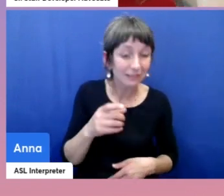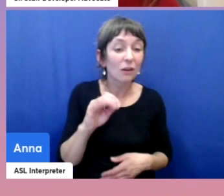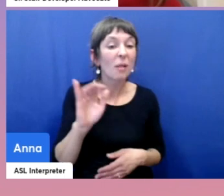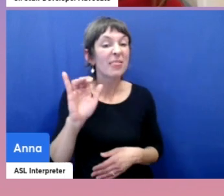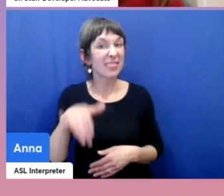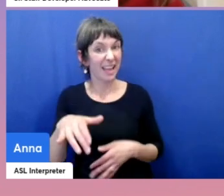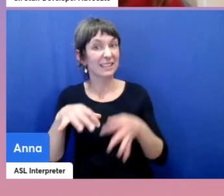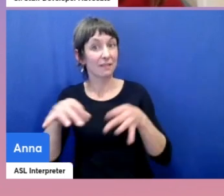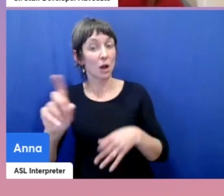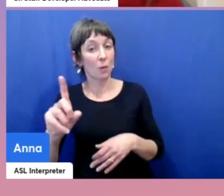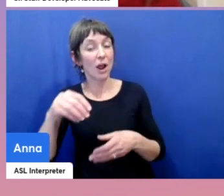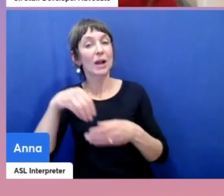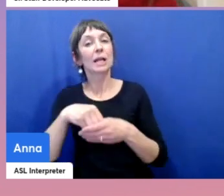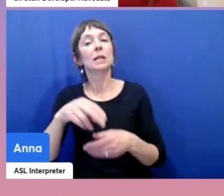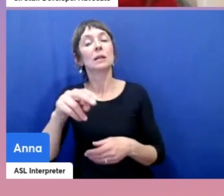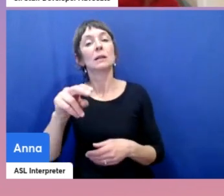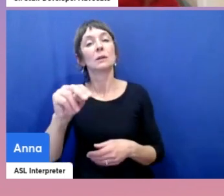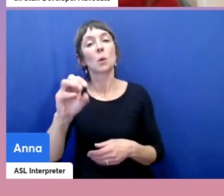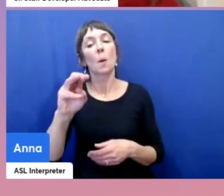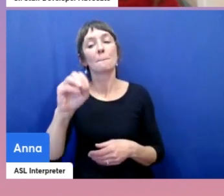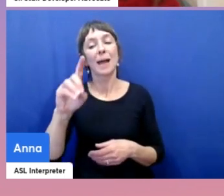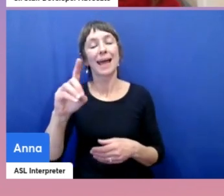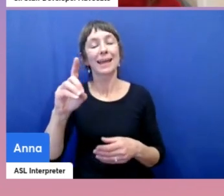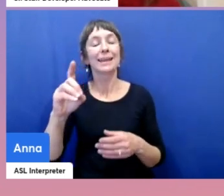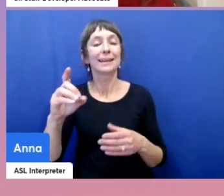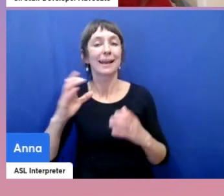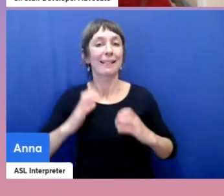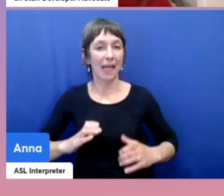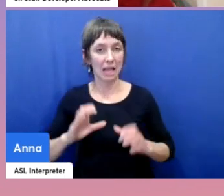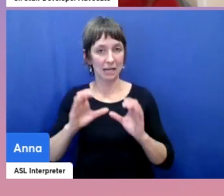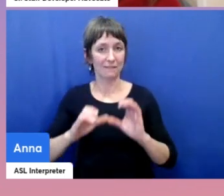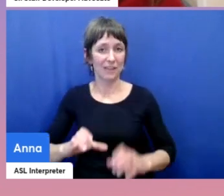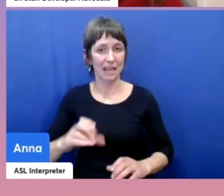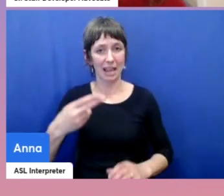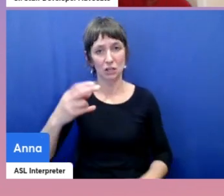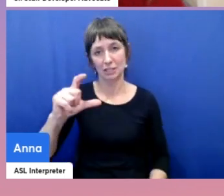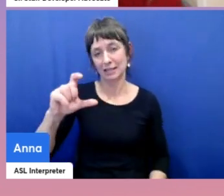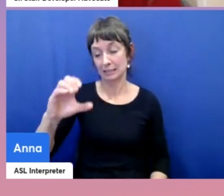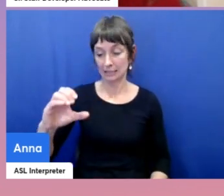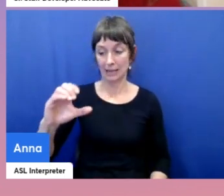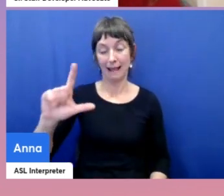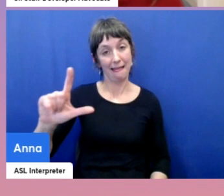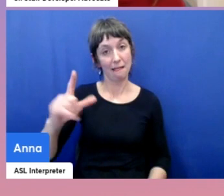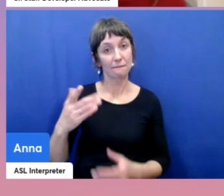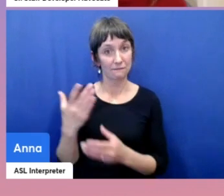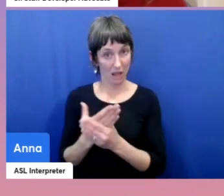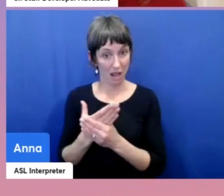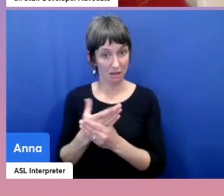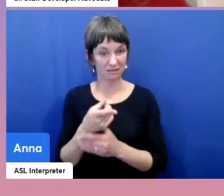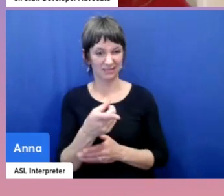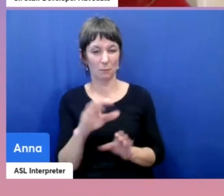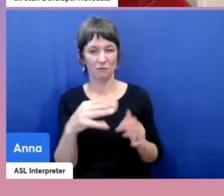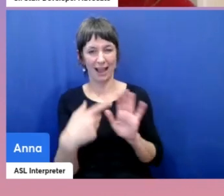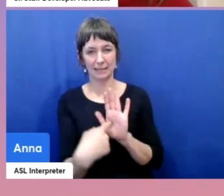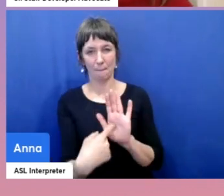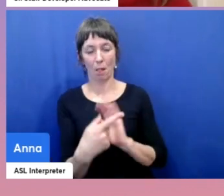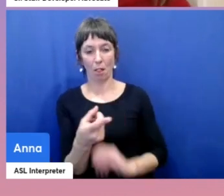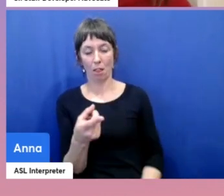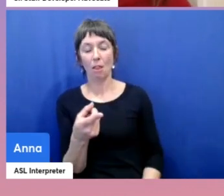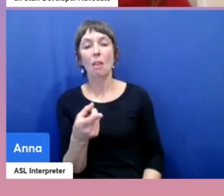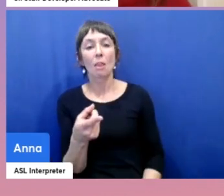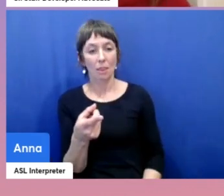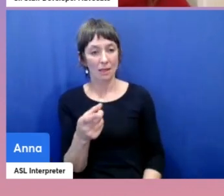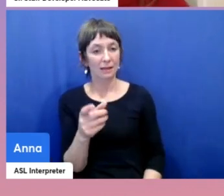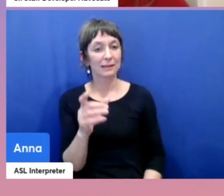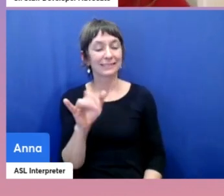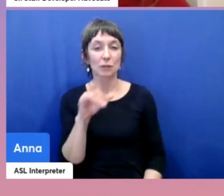the Nomad client config HCL file, which here's a sample of it right here, and it's